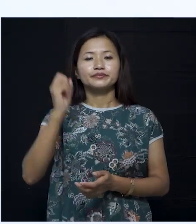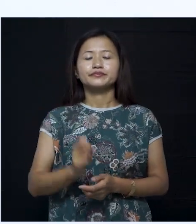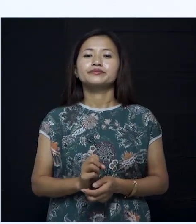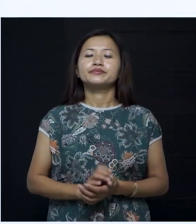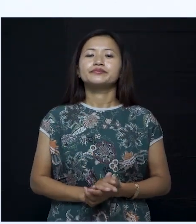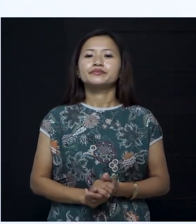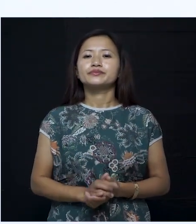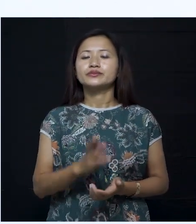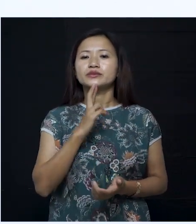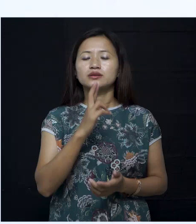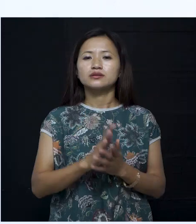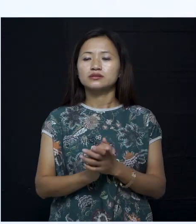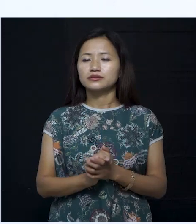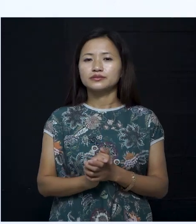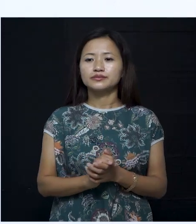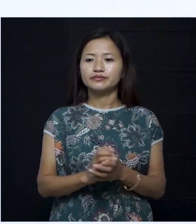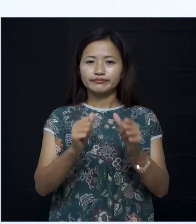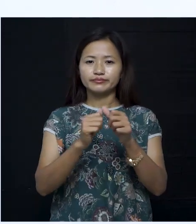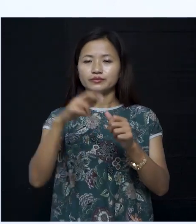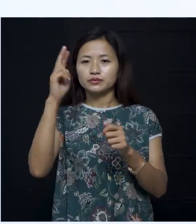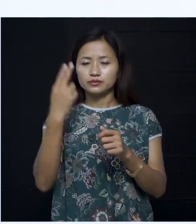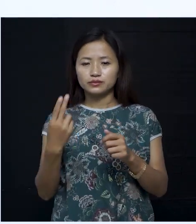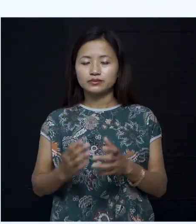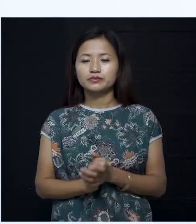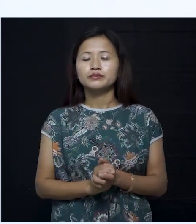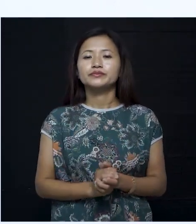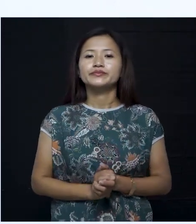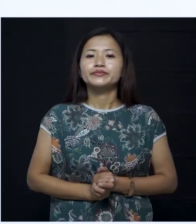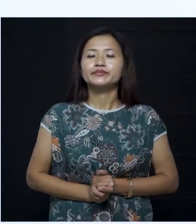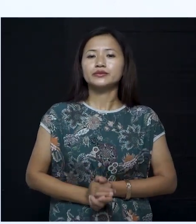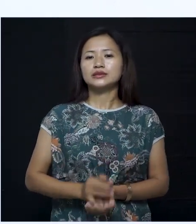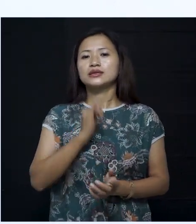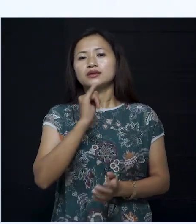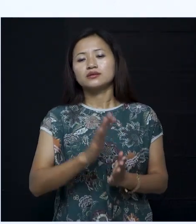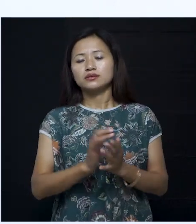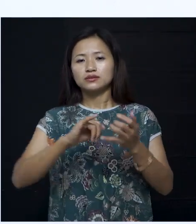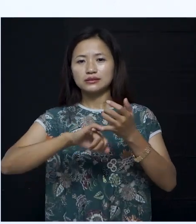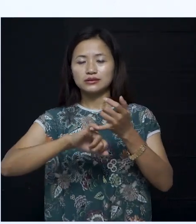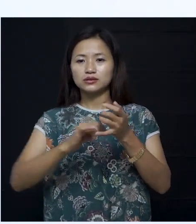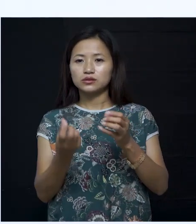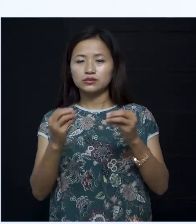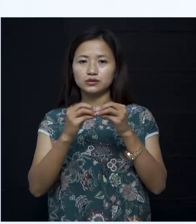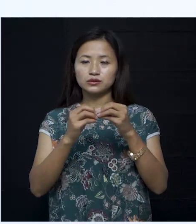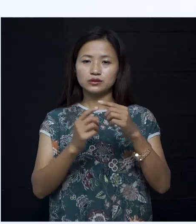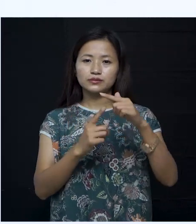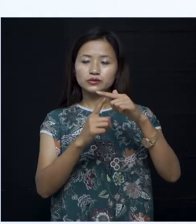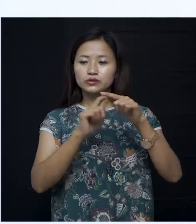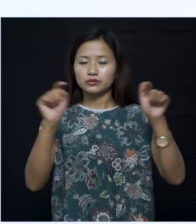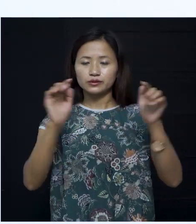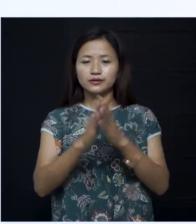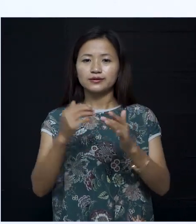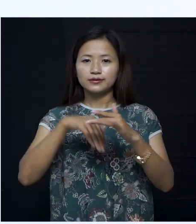letters are articles, and remember, articles is a subtopic under the